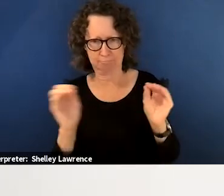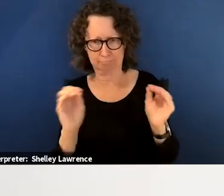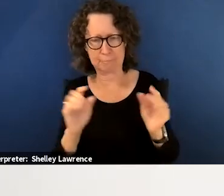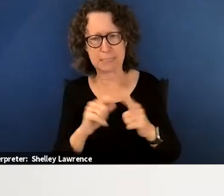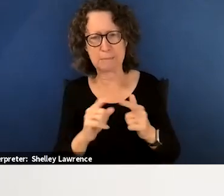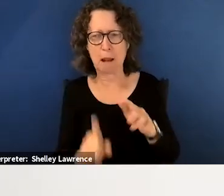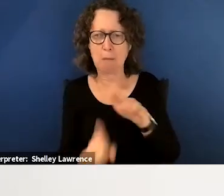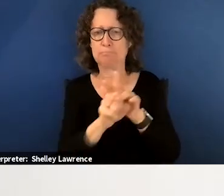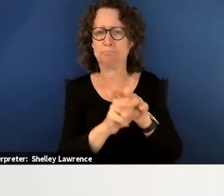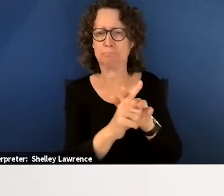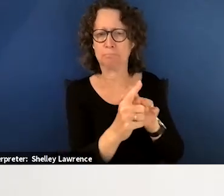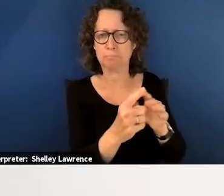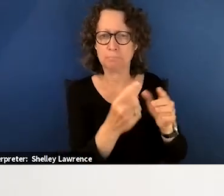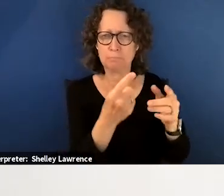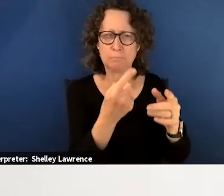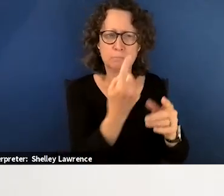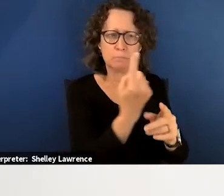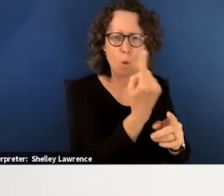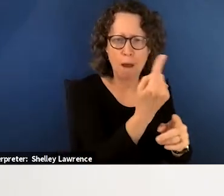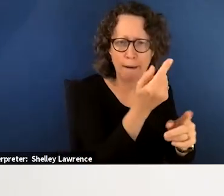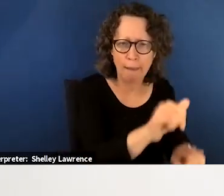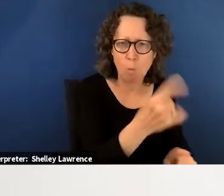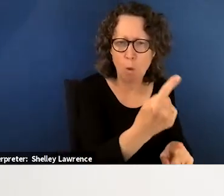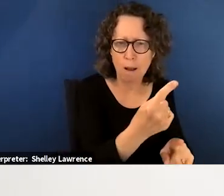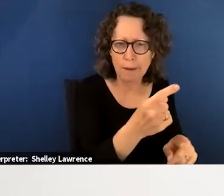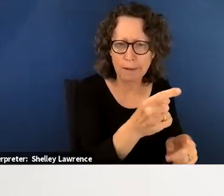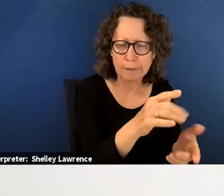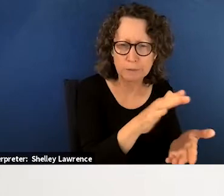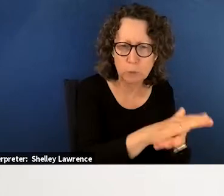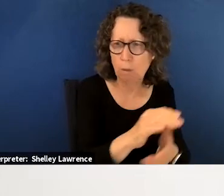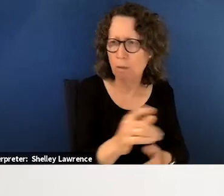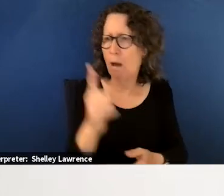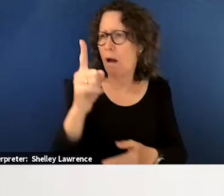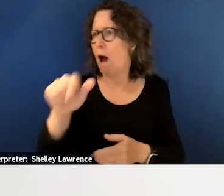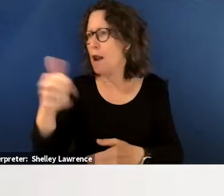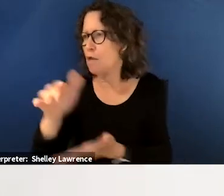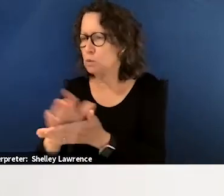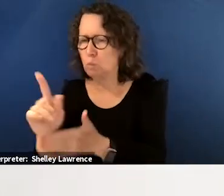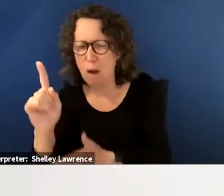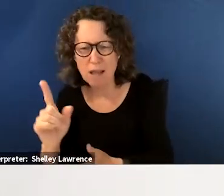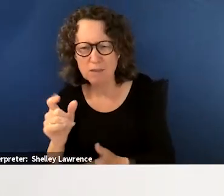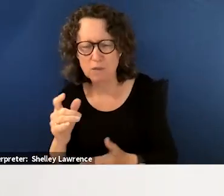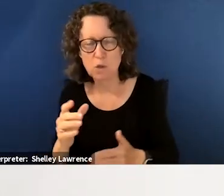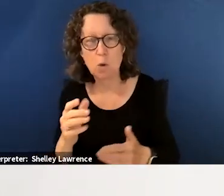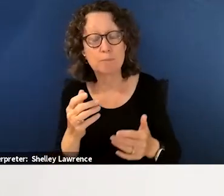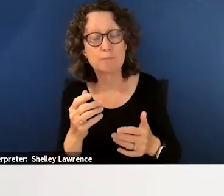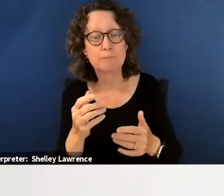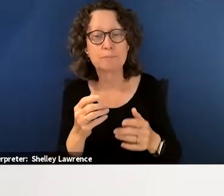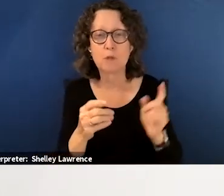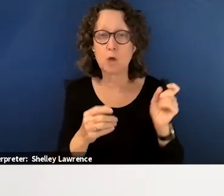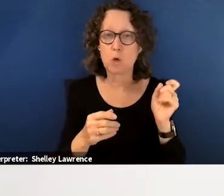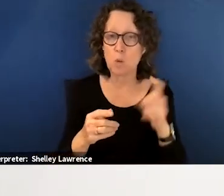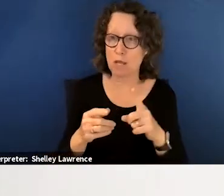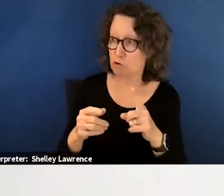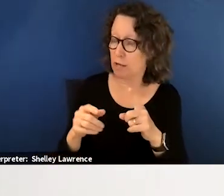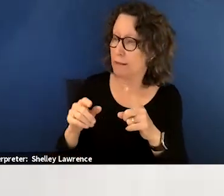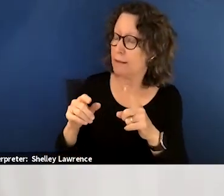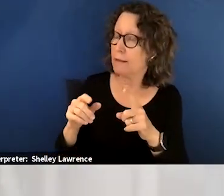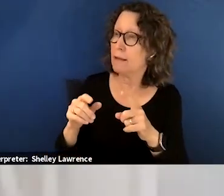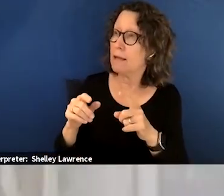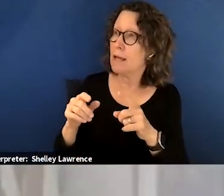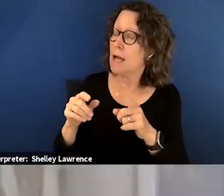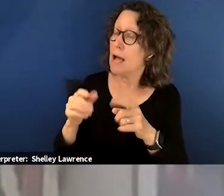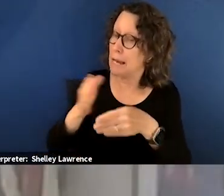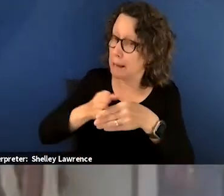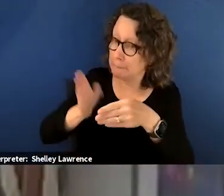isolated cases at a variety of schools. And so the approach still on testing is to complete the surveillance